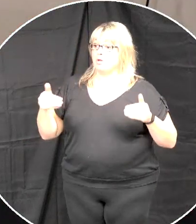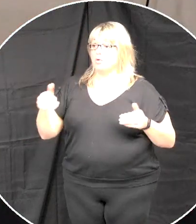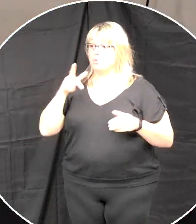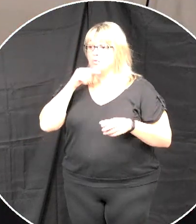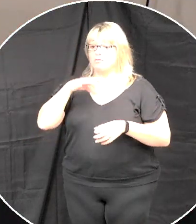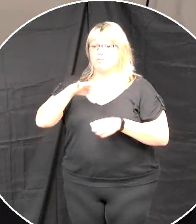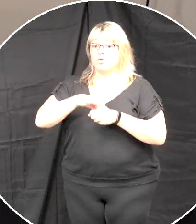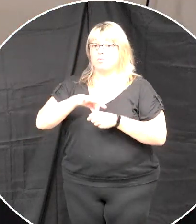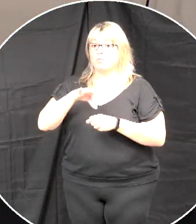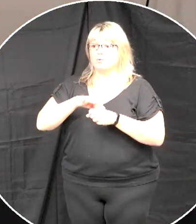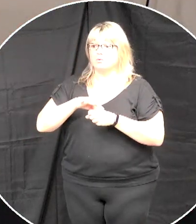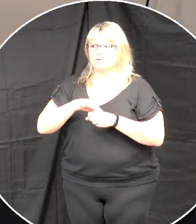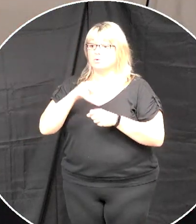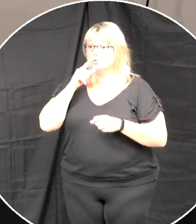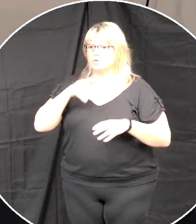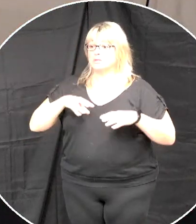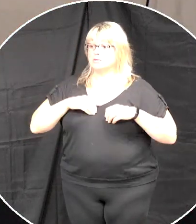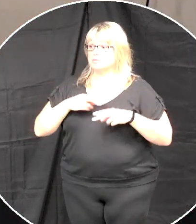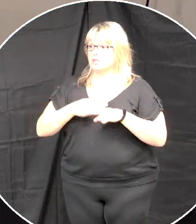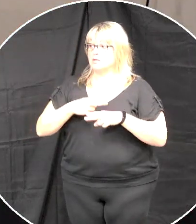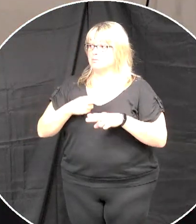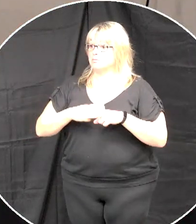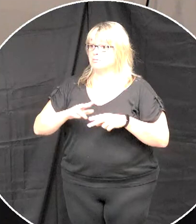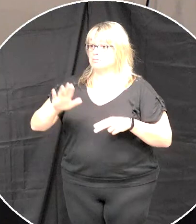All those in favor?